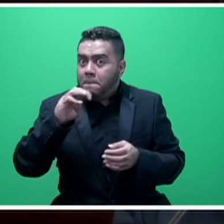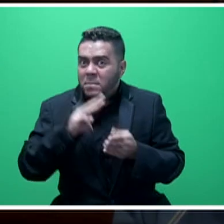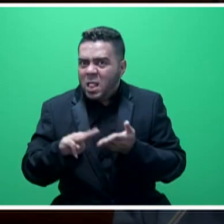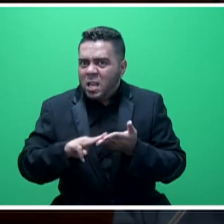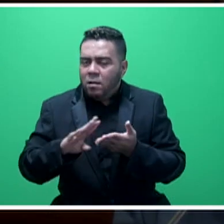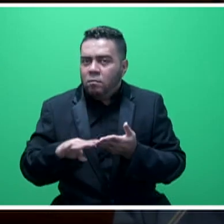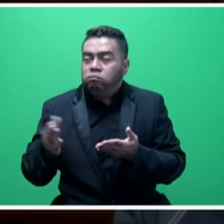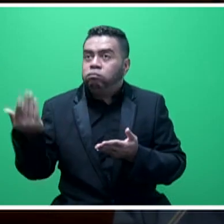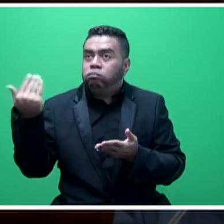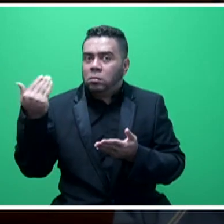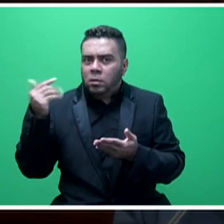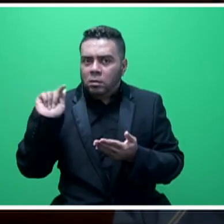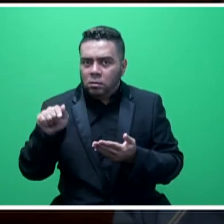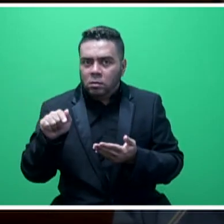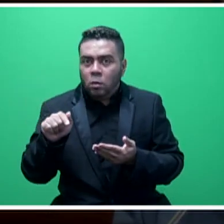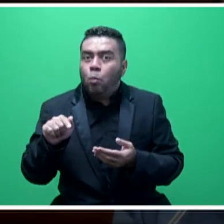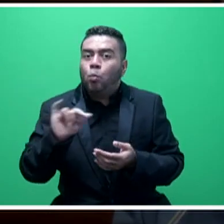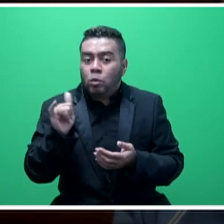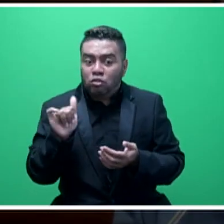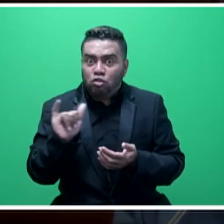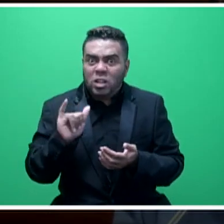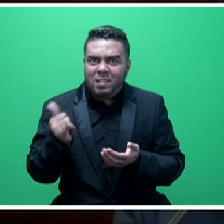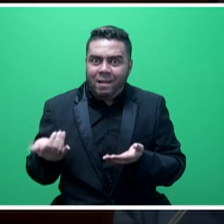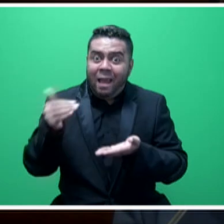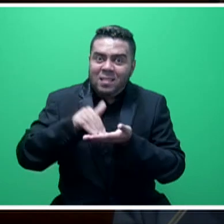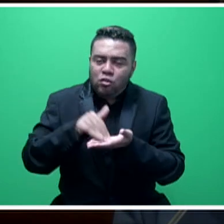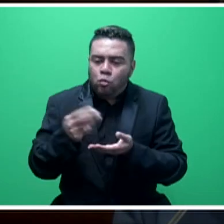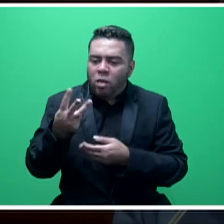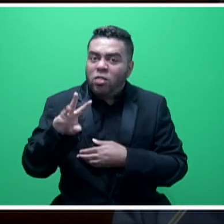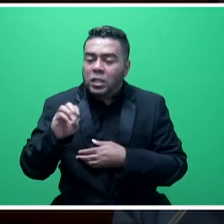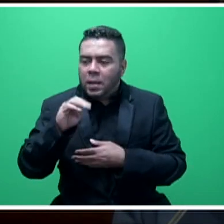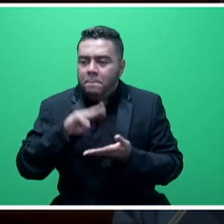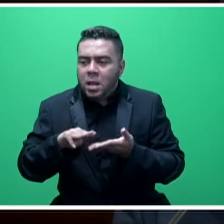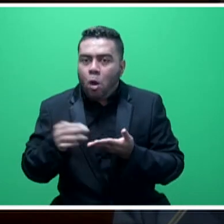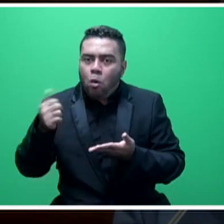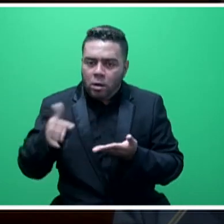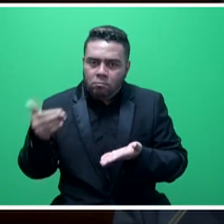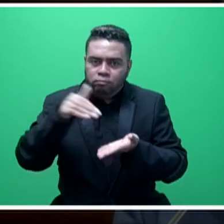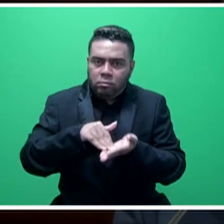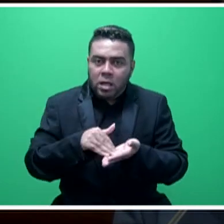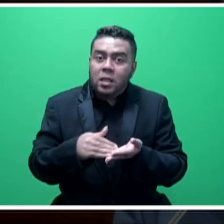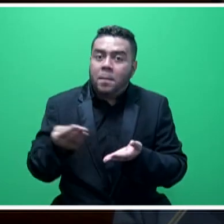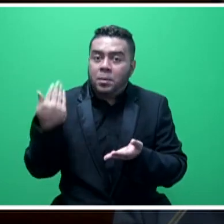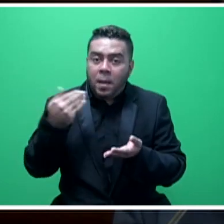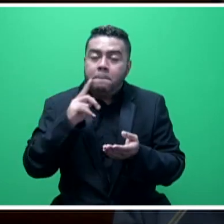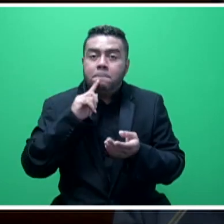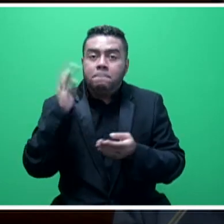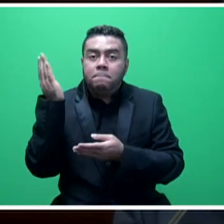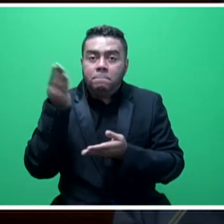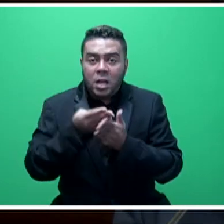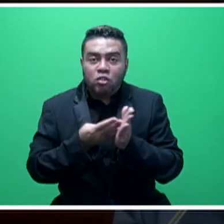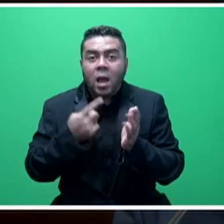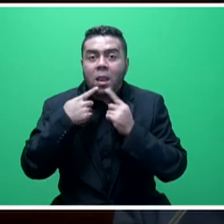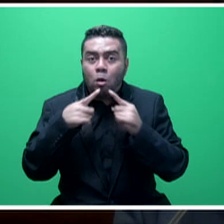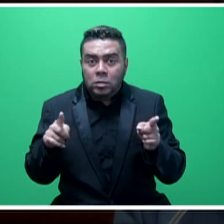concessional loans package, which is in addition to the 30 million already allocated in the pre-budget announcement, will contribute towards